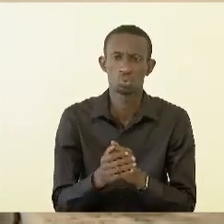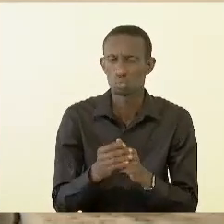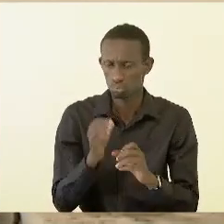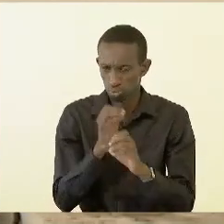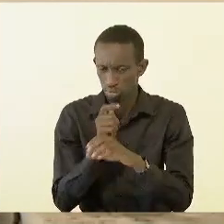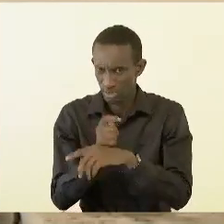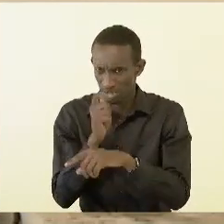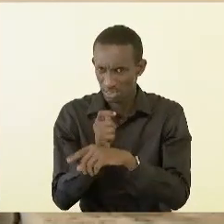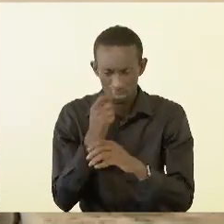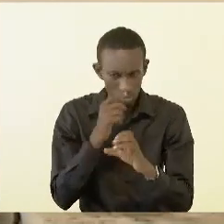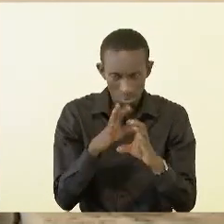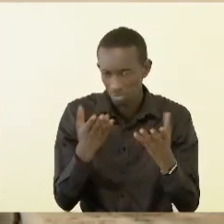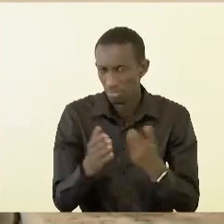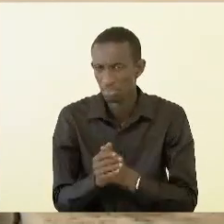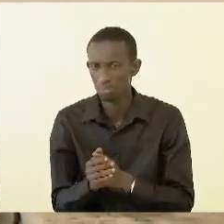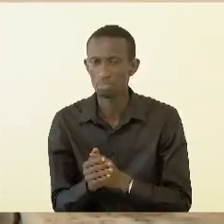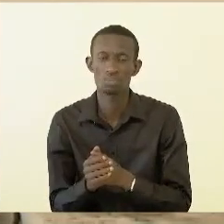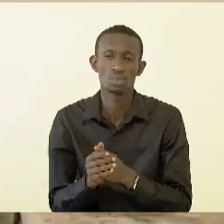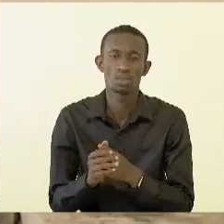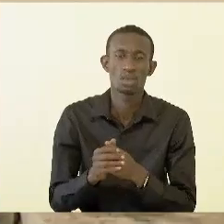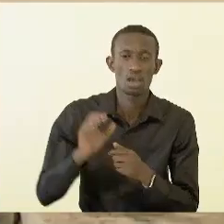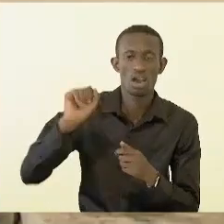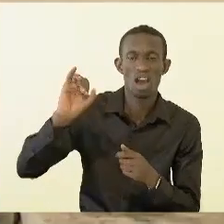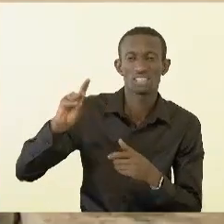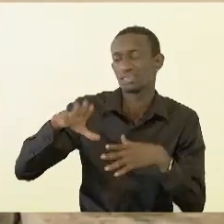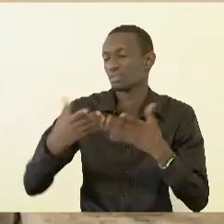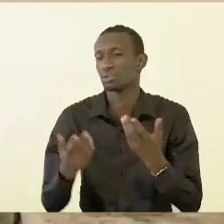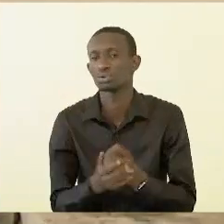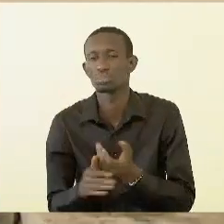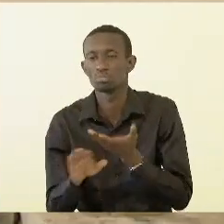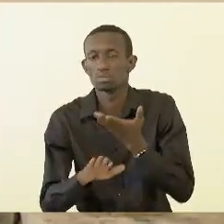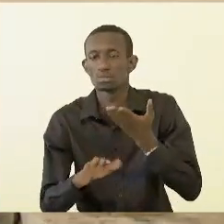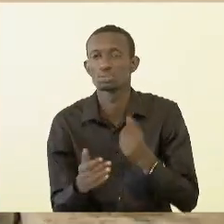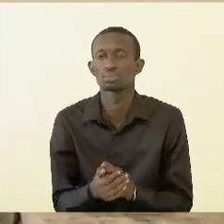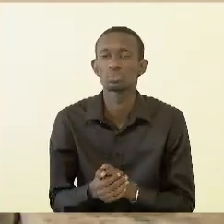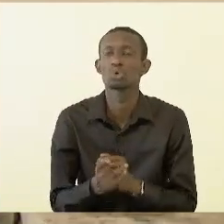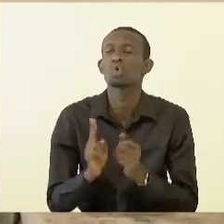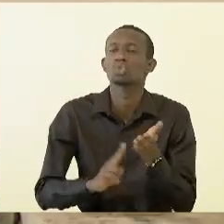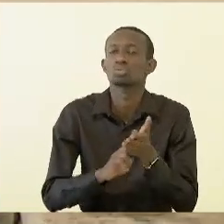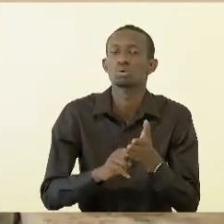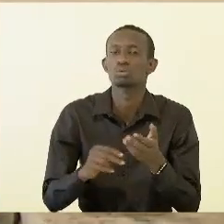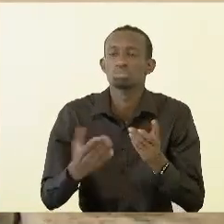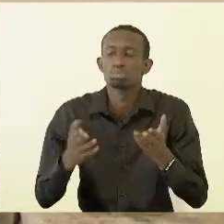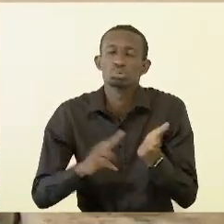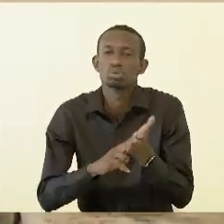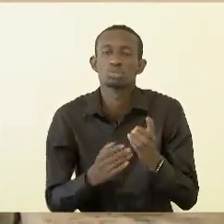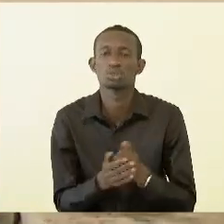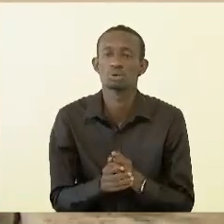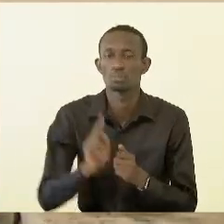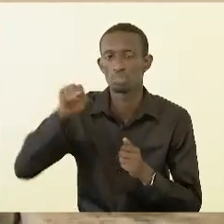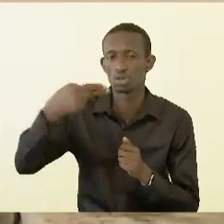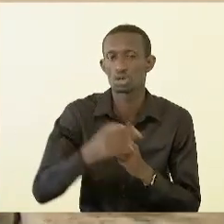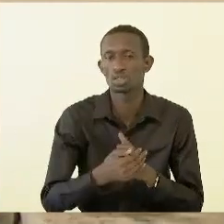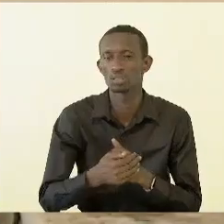if in case we don't use any one of these ones, then we can use either the pH meter.